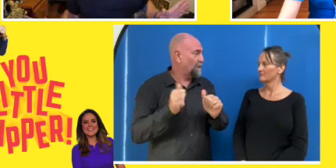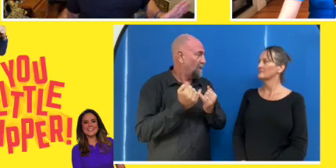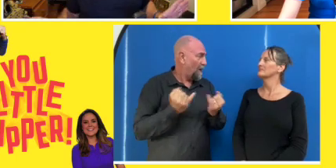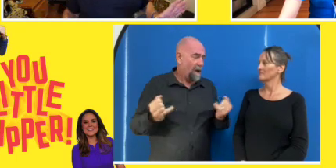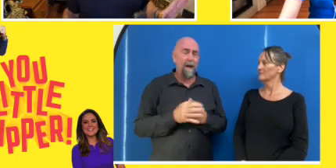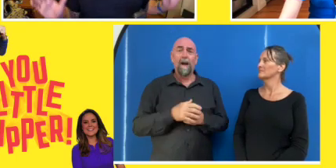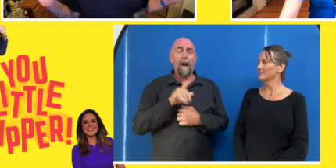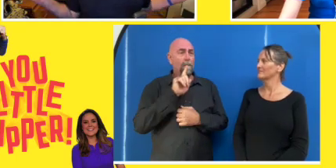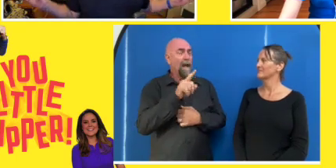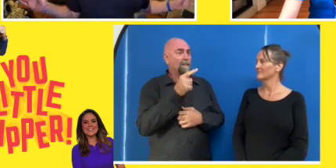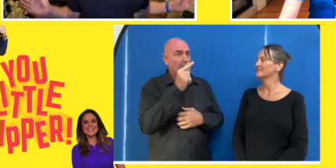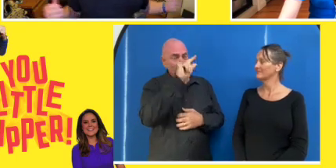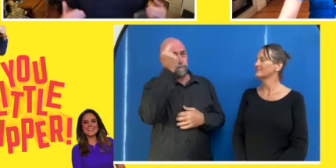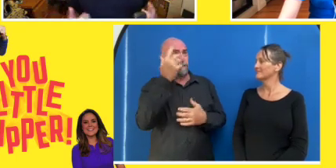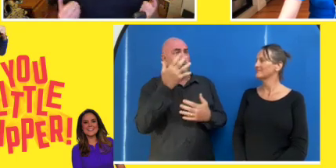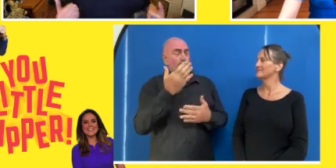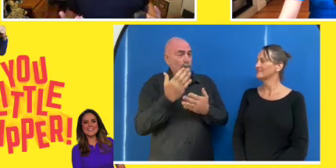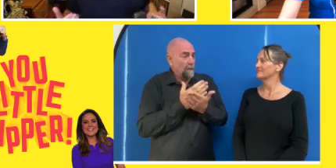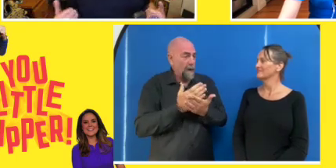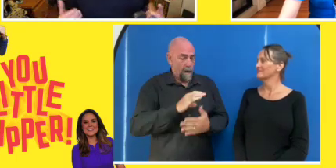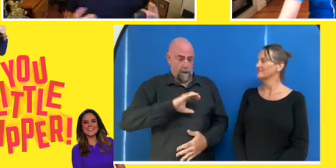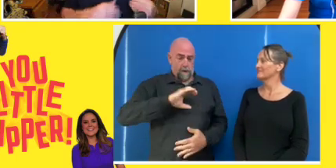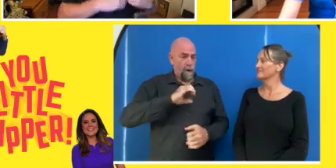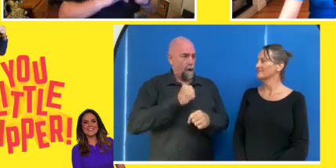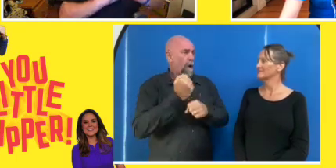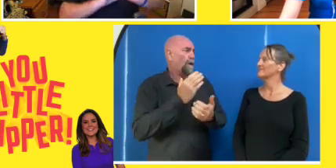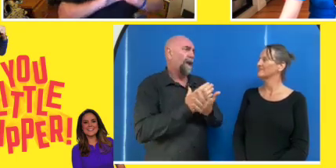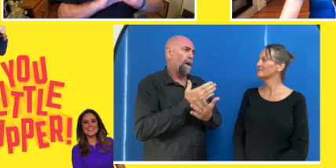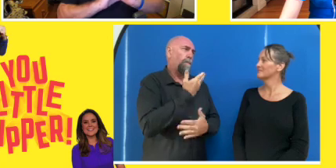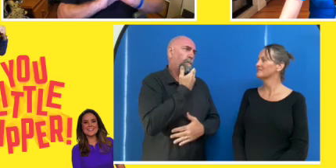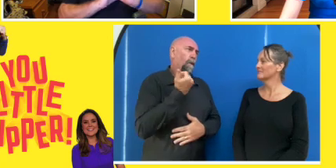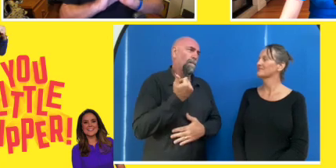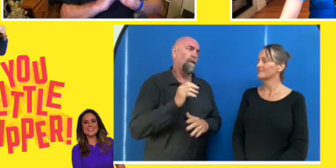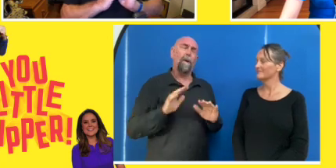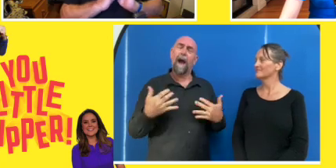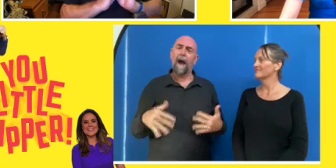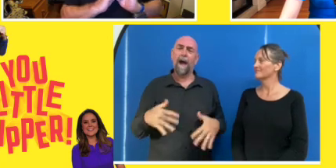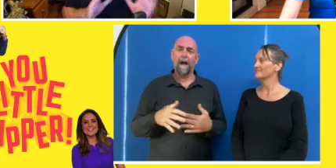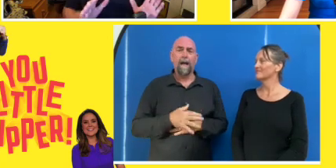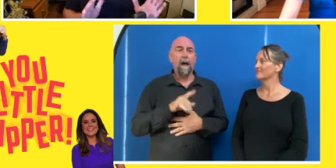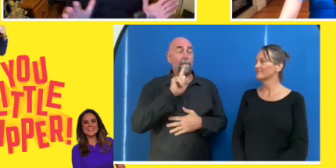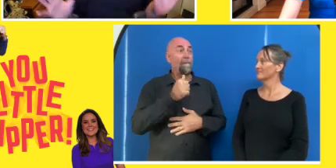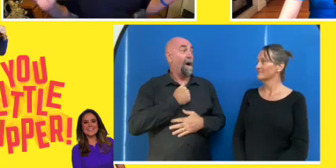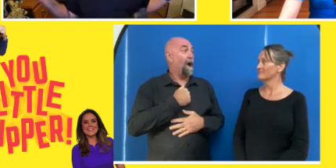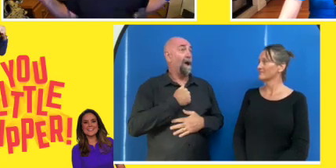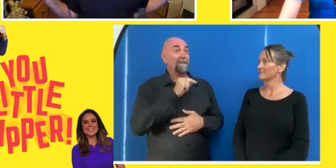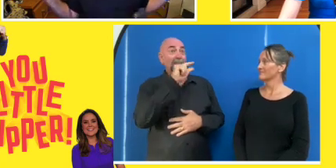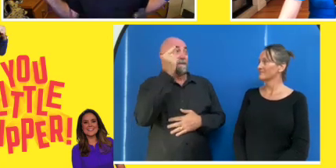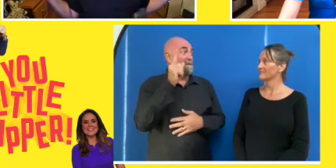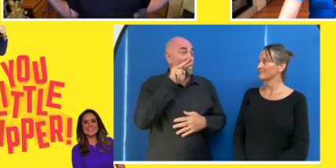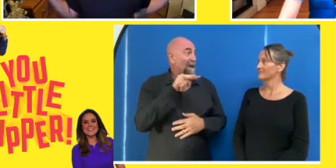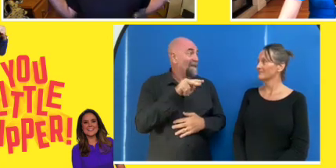see family compete, I'm with you. There is something really, really special, and to share a gold medal as well,